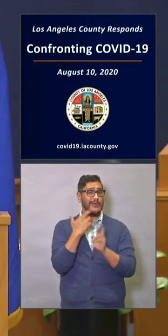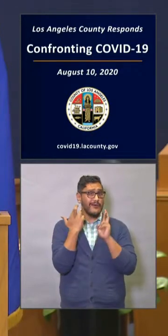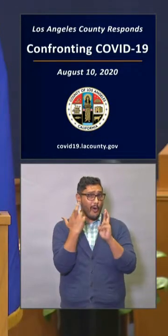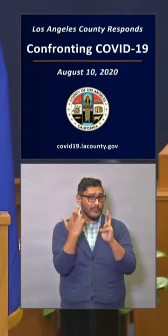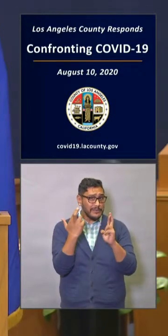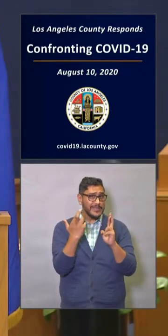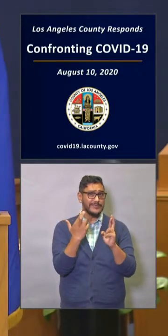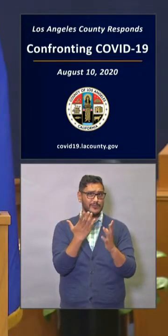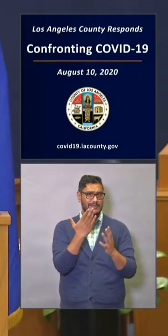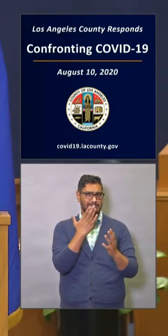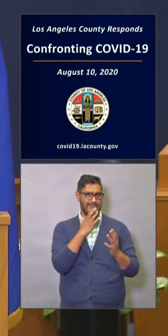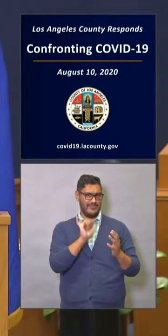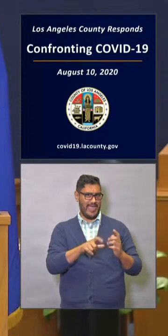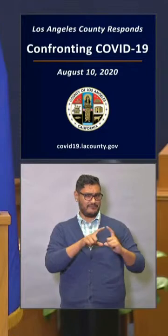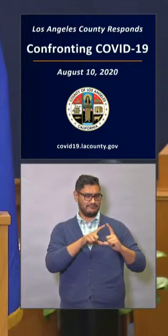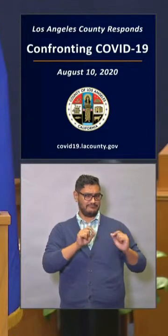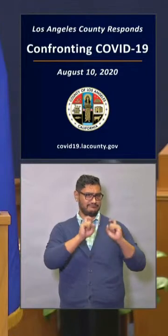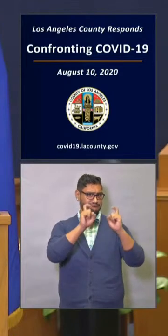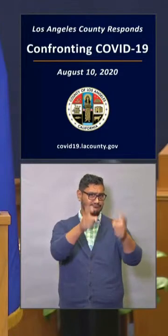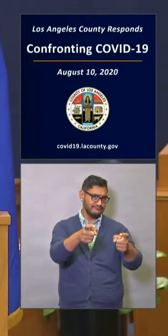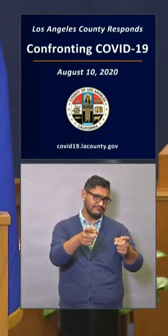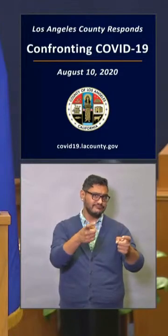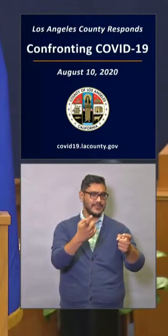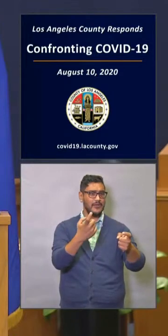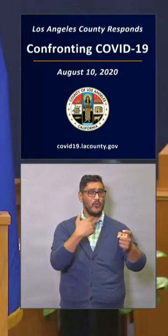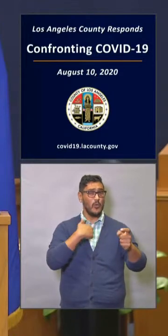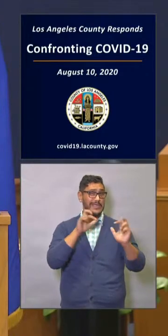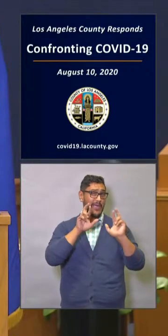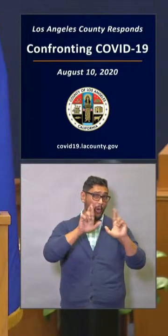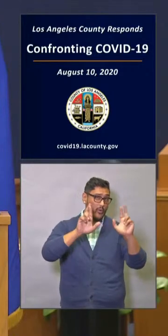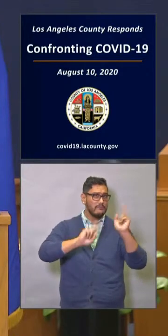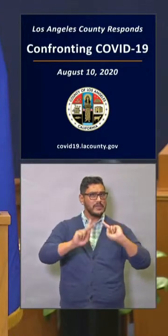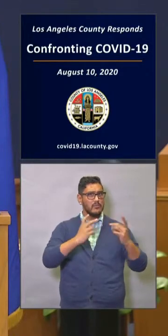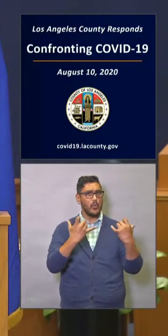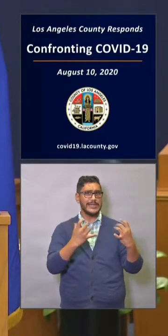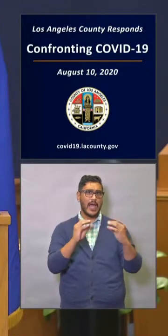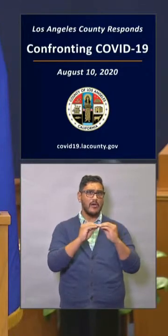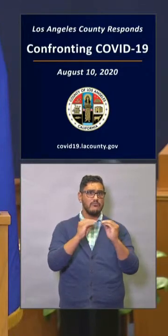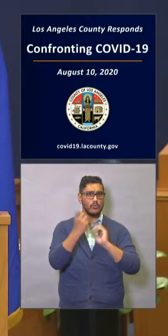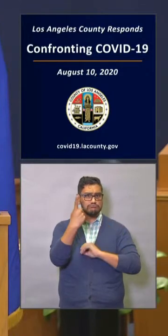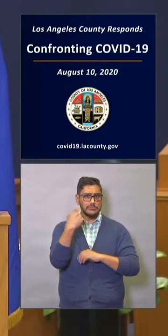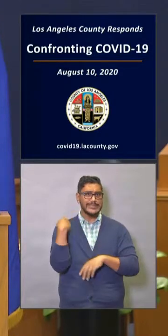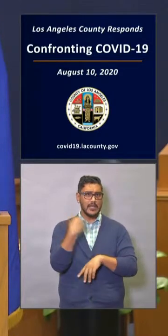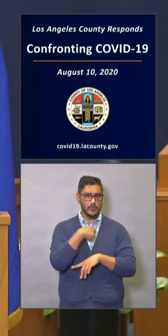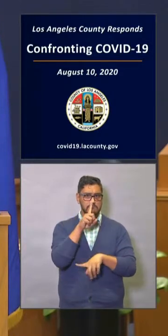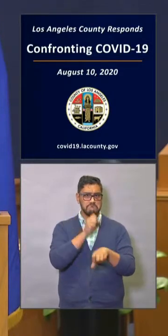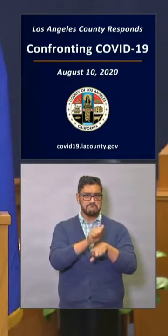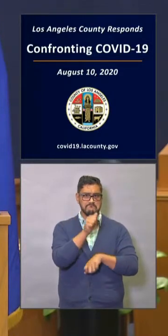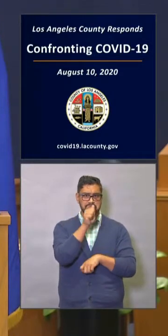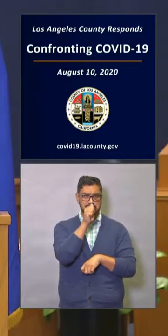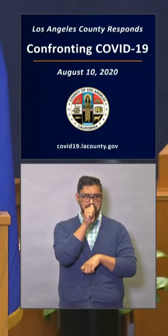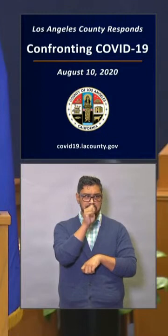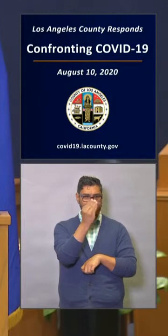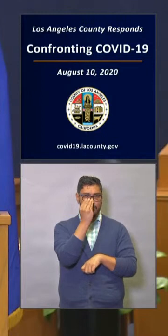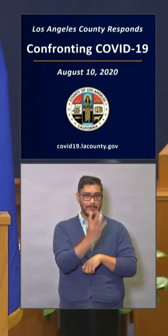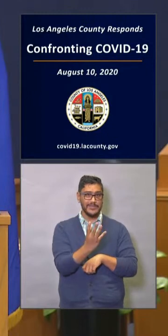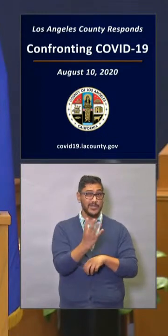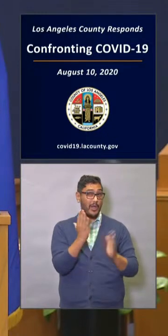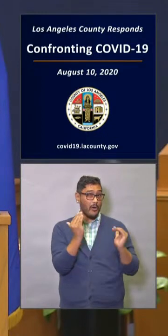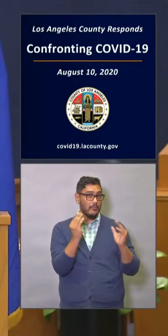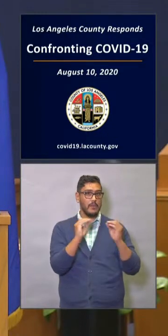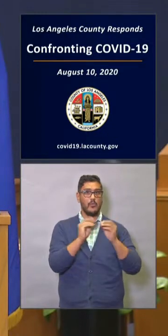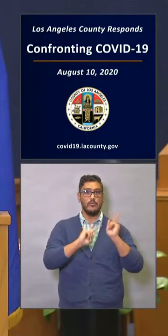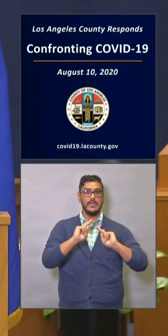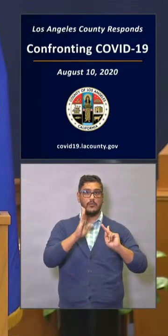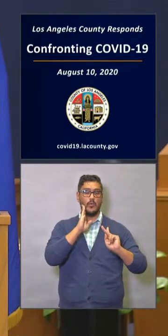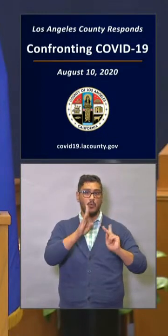we're offering and people developing a deeper understanding about how confidential we keep this information, the numbers will go up. But